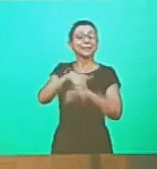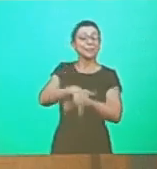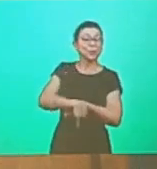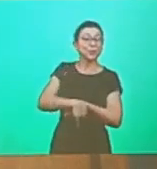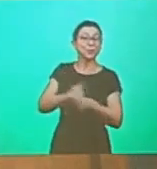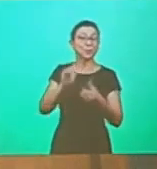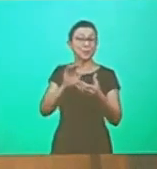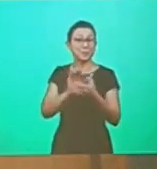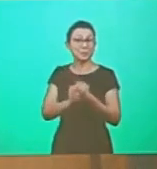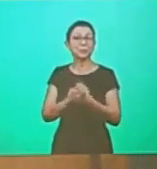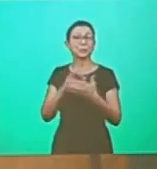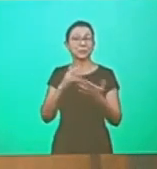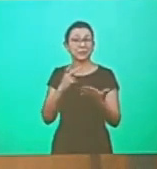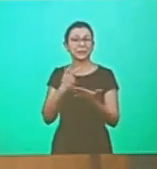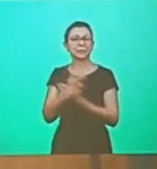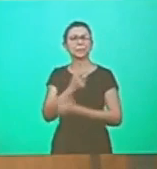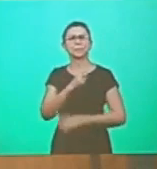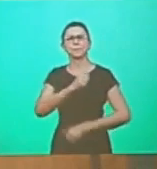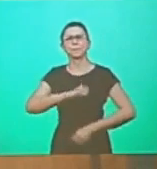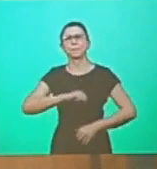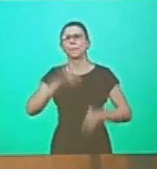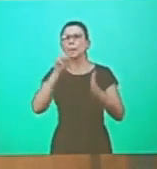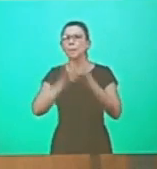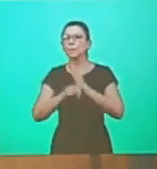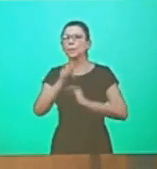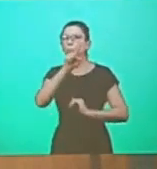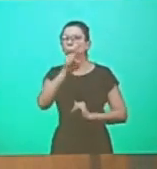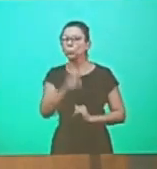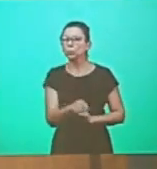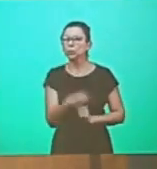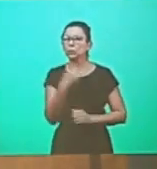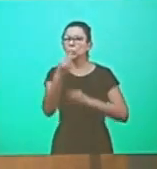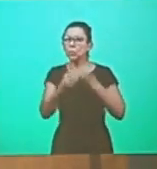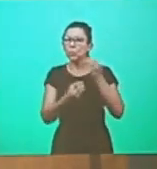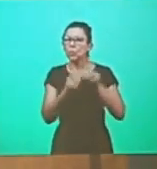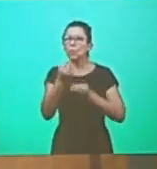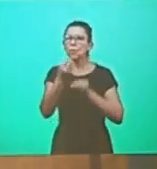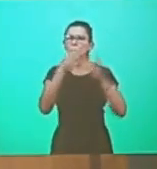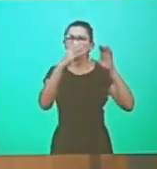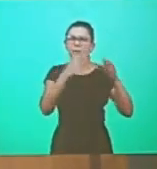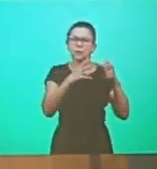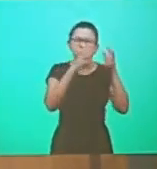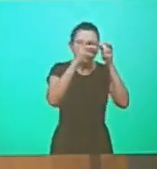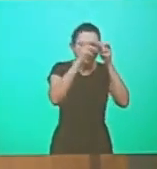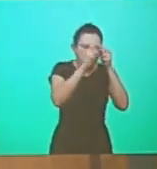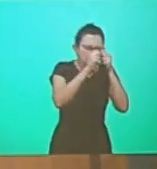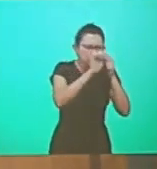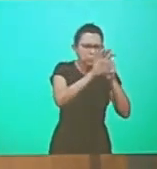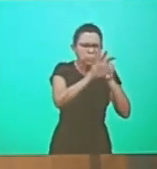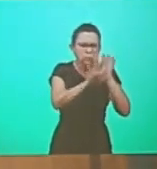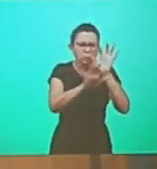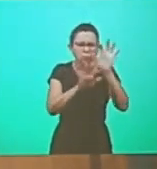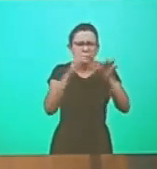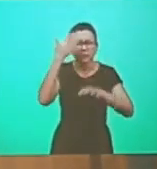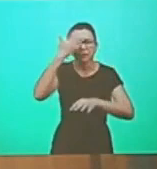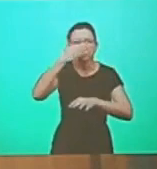So they waited for the bridegroom to come. And do you think they stayed there waiting in the dark?